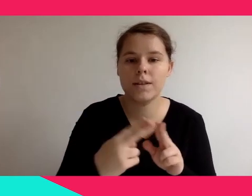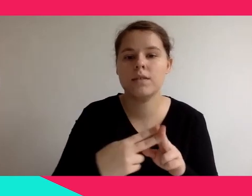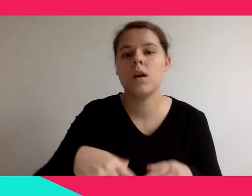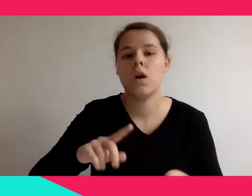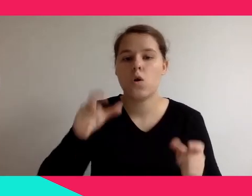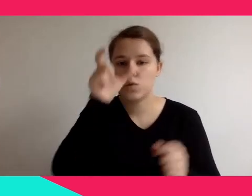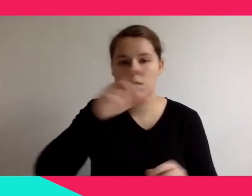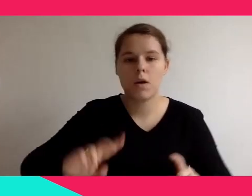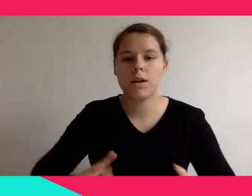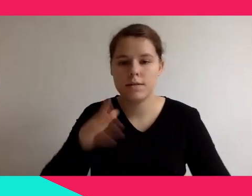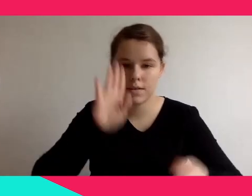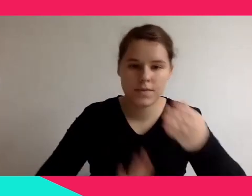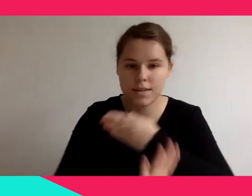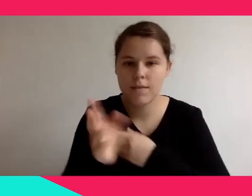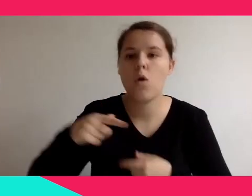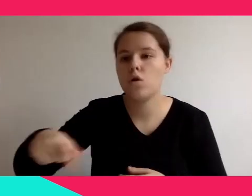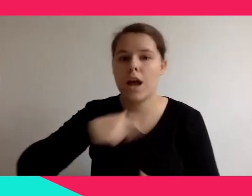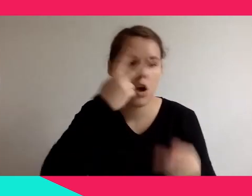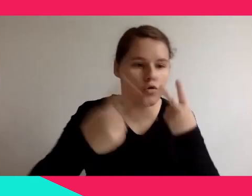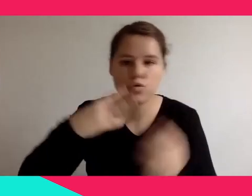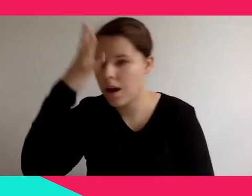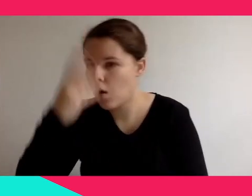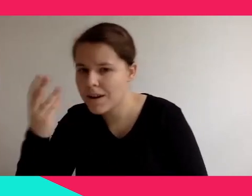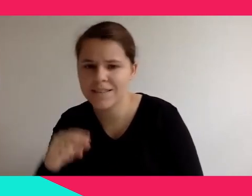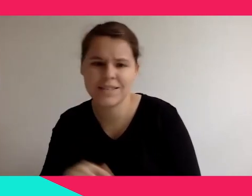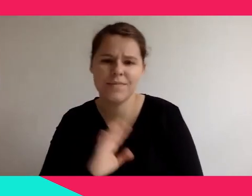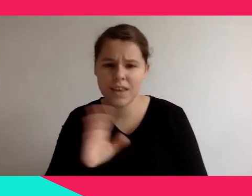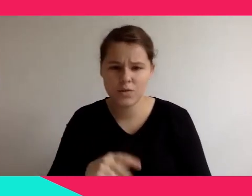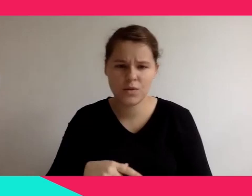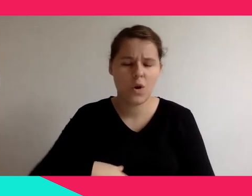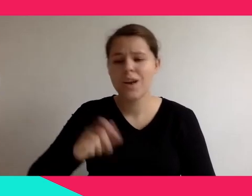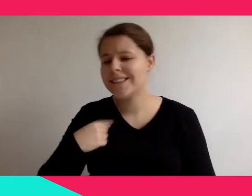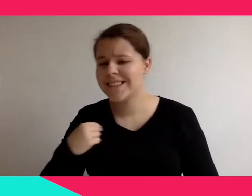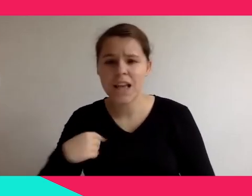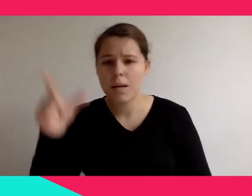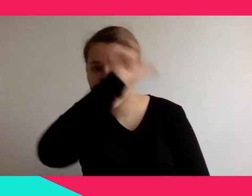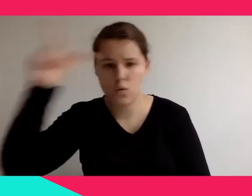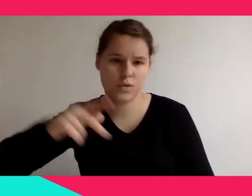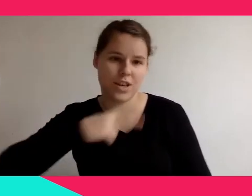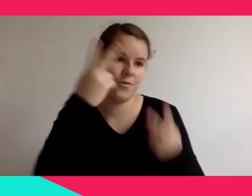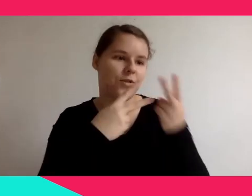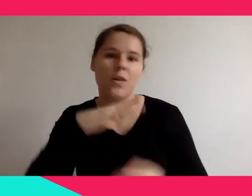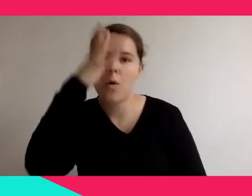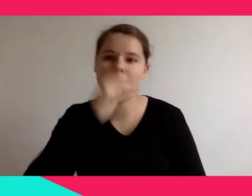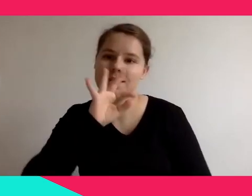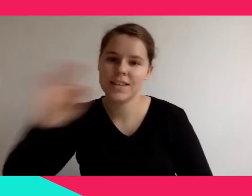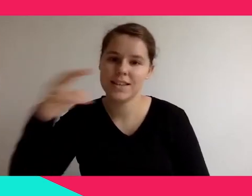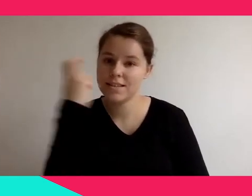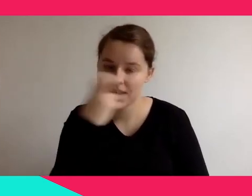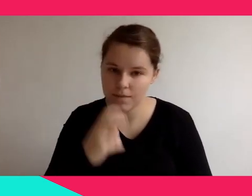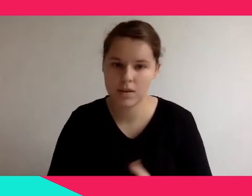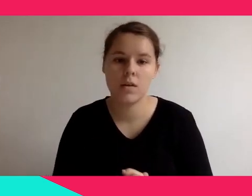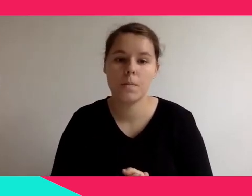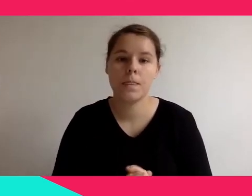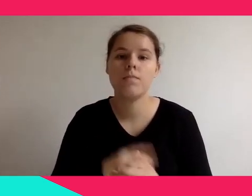use. This is also Rijksstudio. You can nowadays see a lot of ads